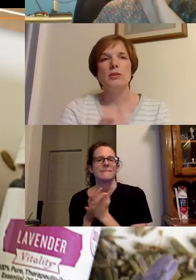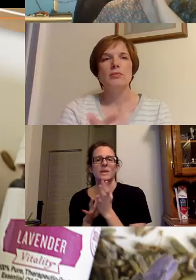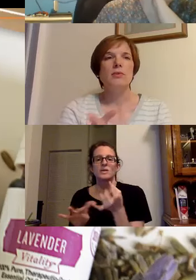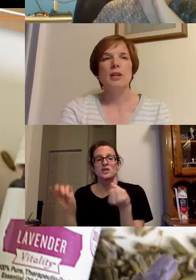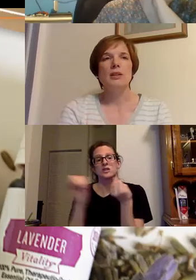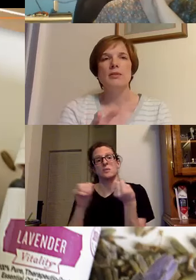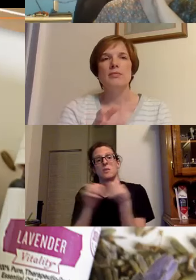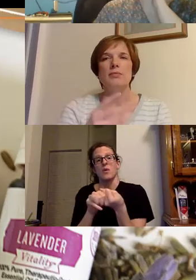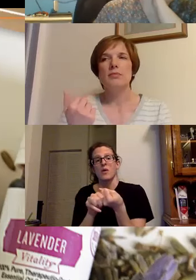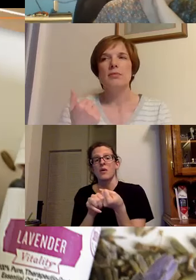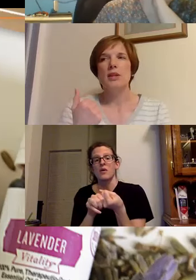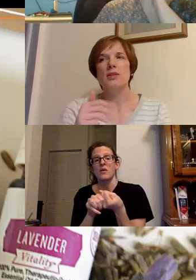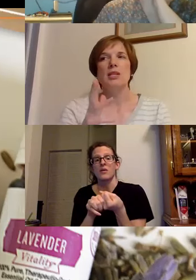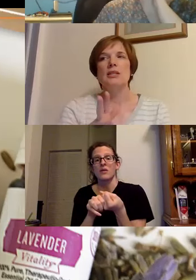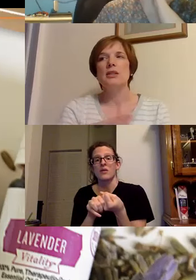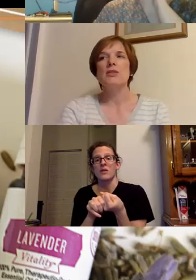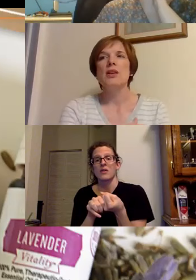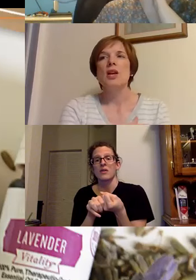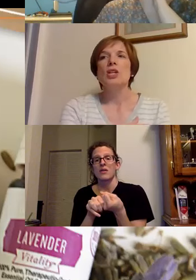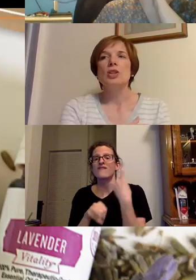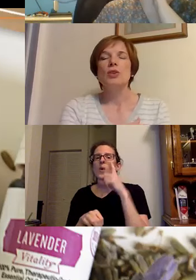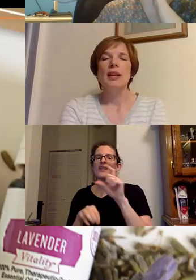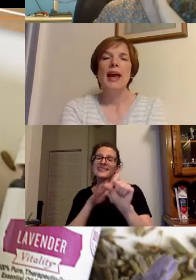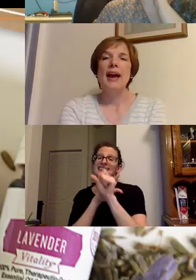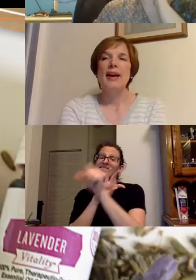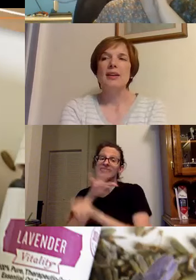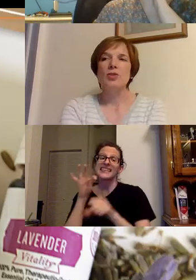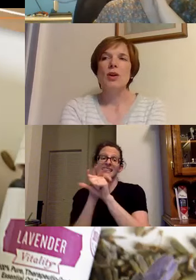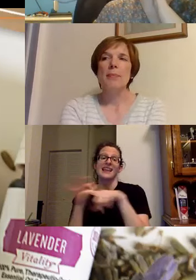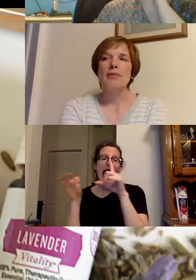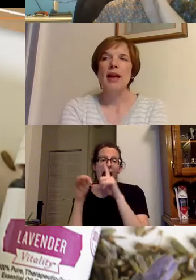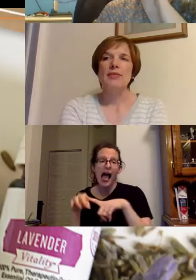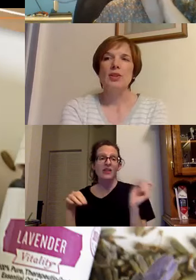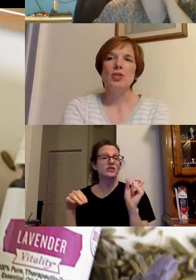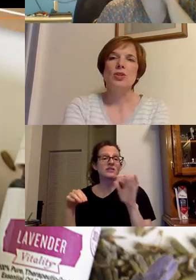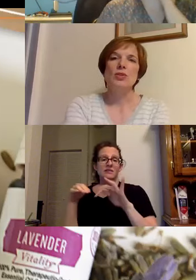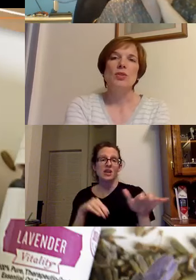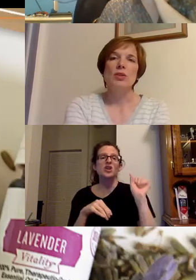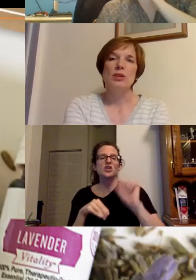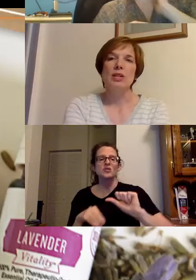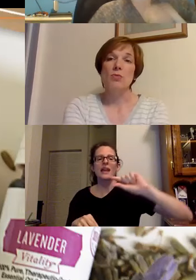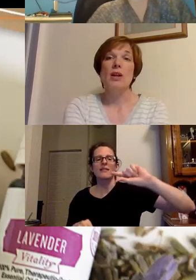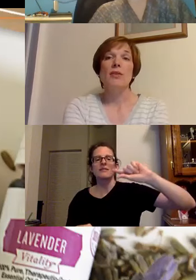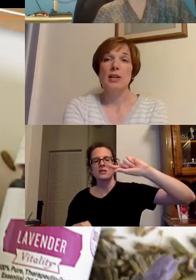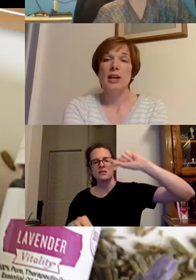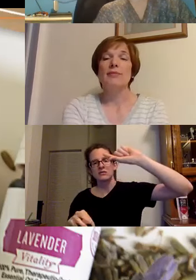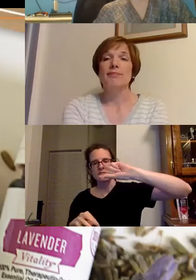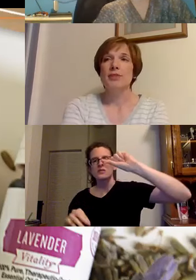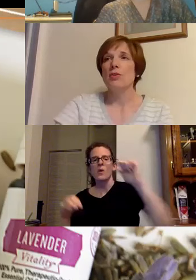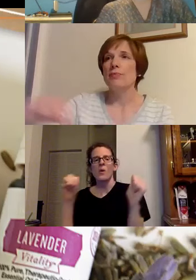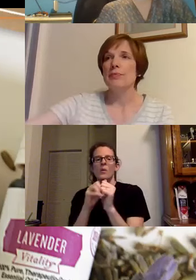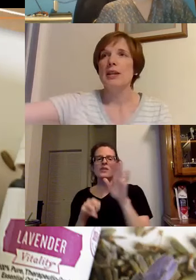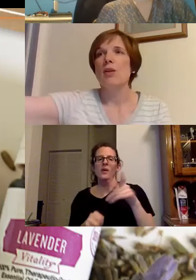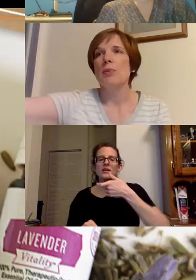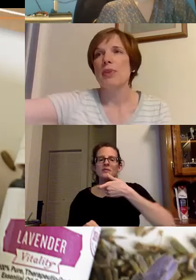support in the seasons, you can add a drop of lavender to your Nincheret every day.